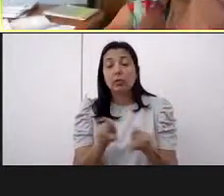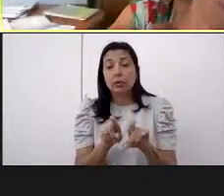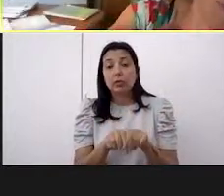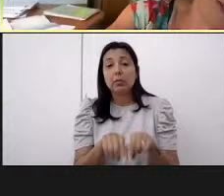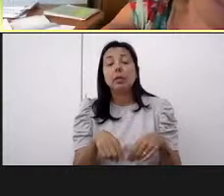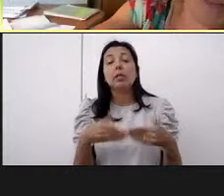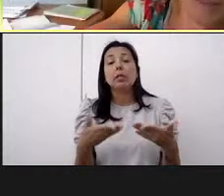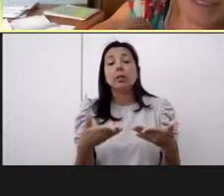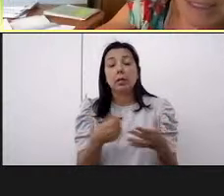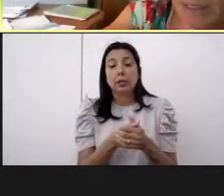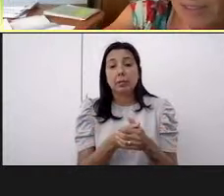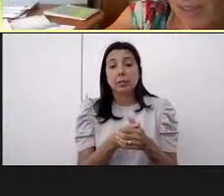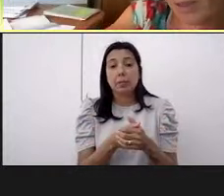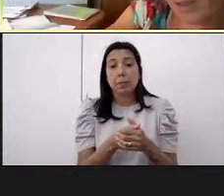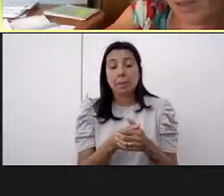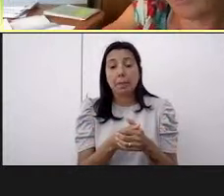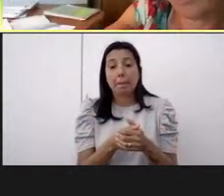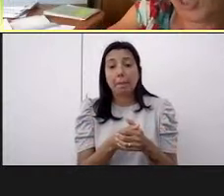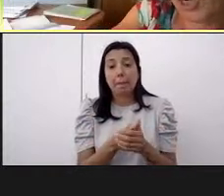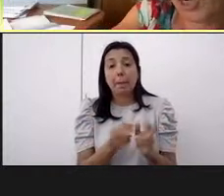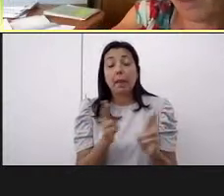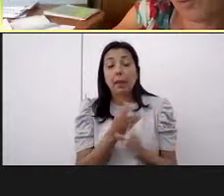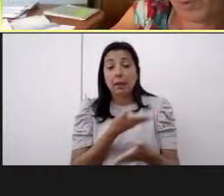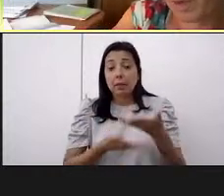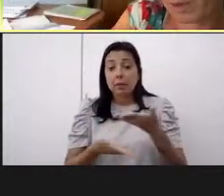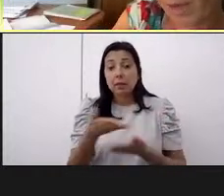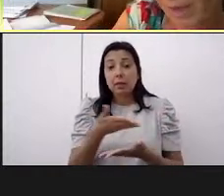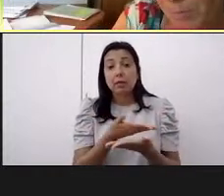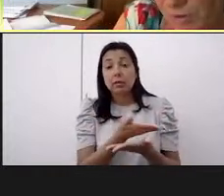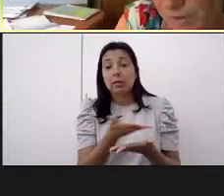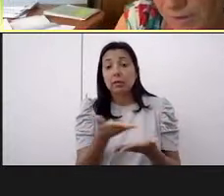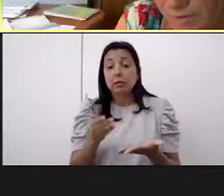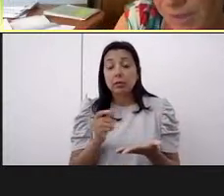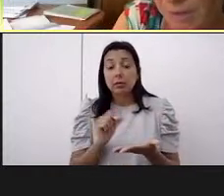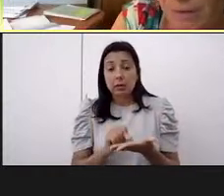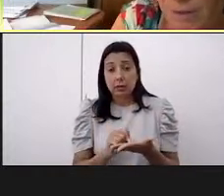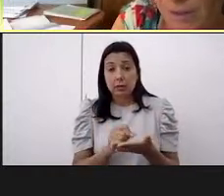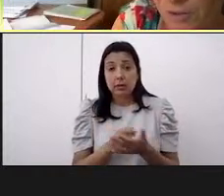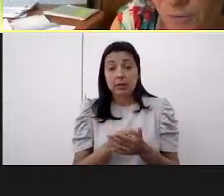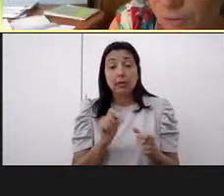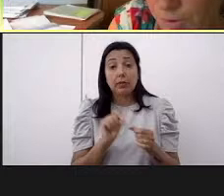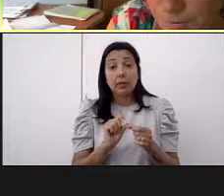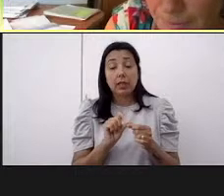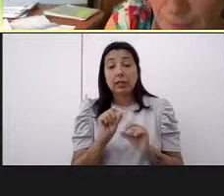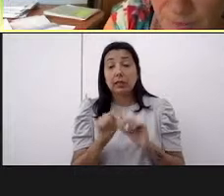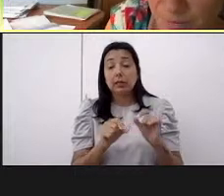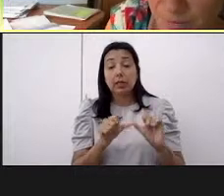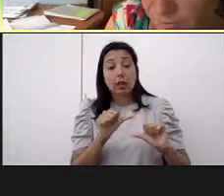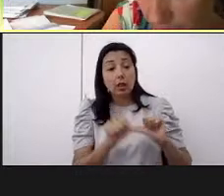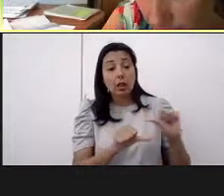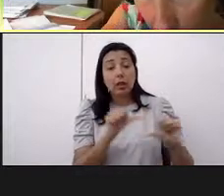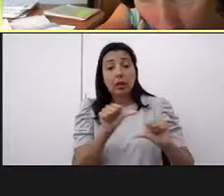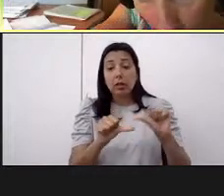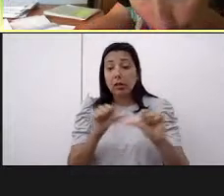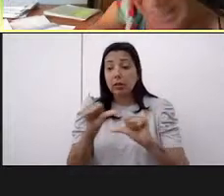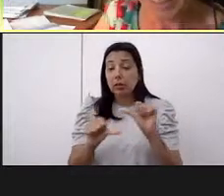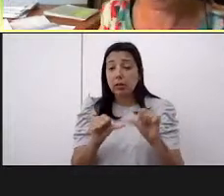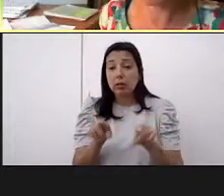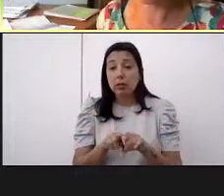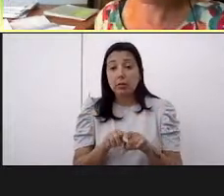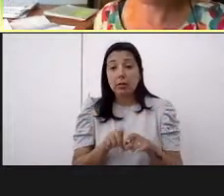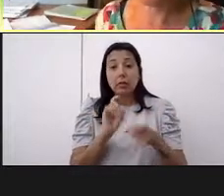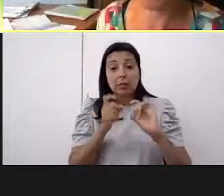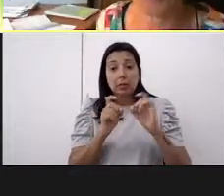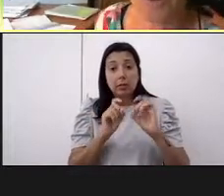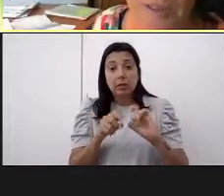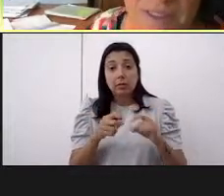among themselves, and exchanging things with the administrative elite, international civil servant, you know. So